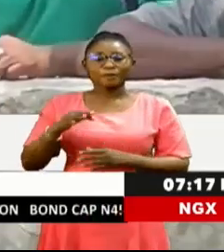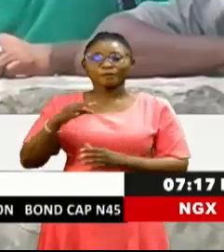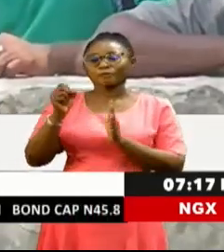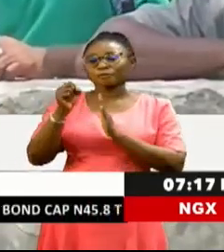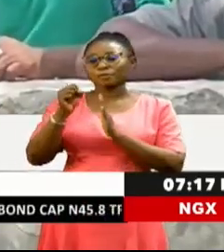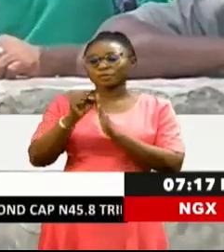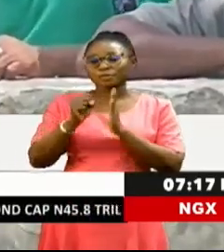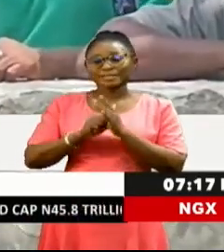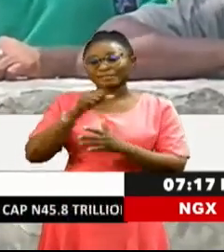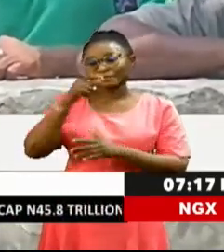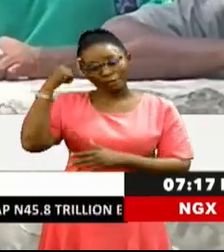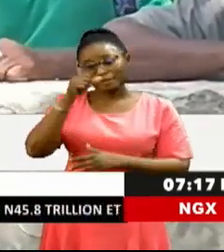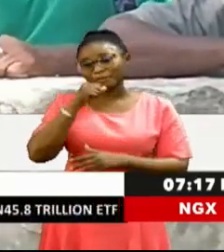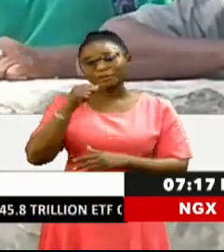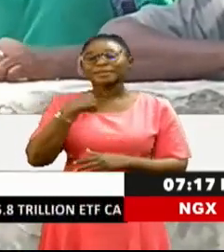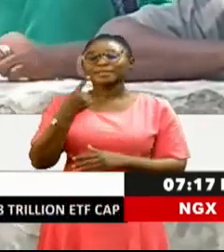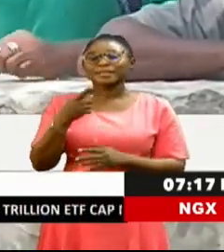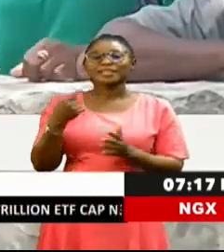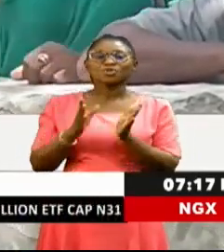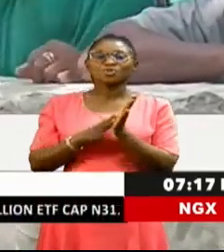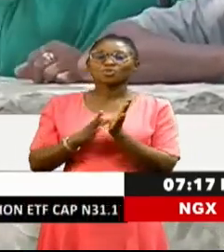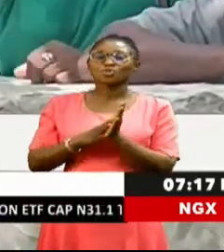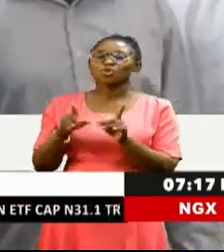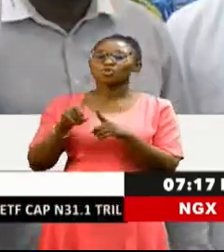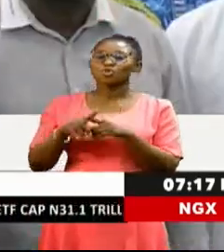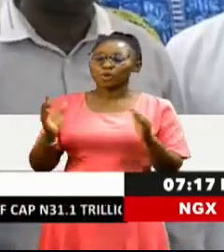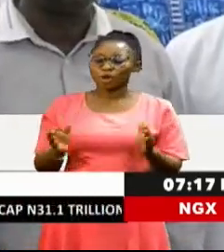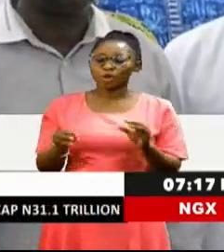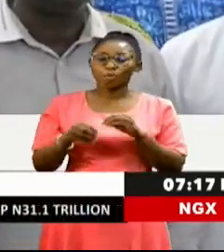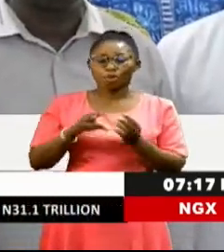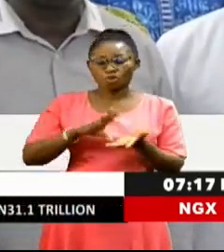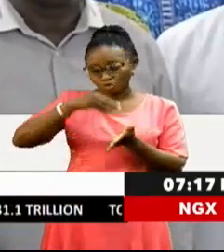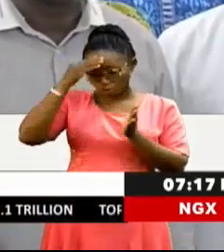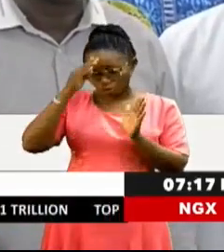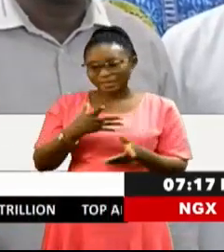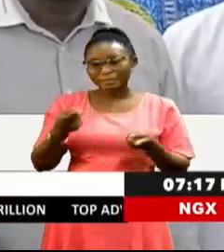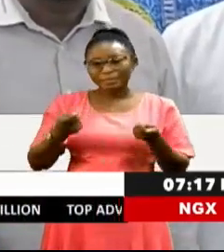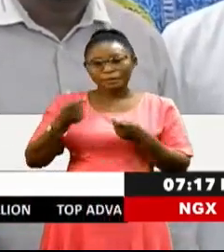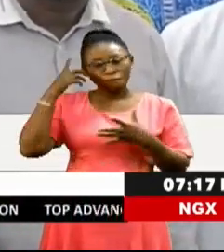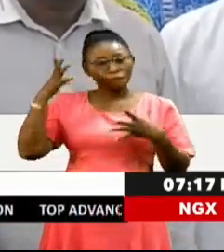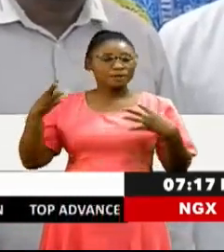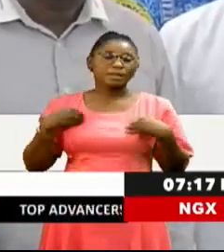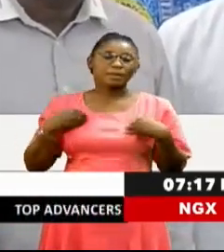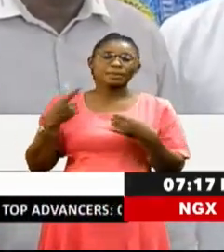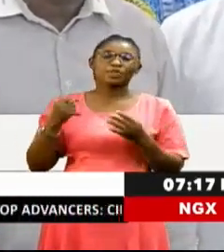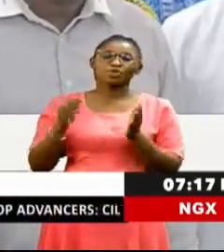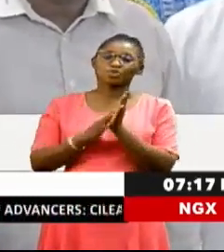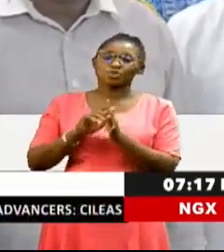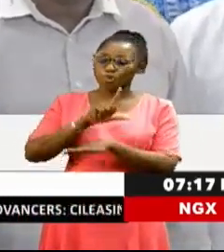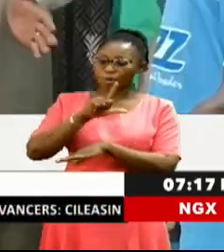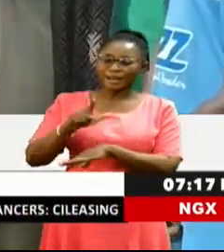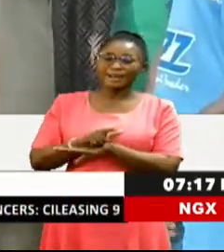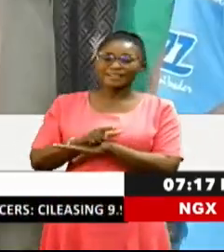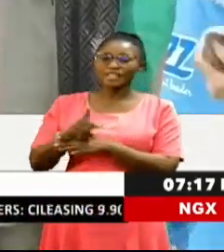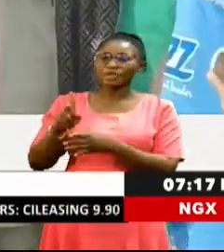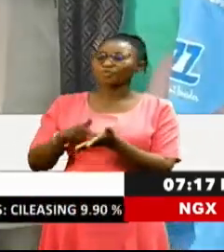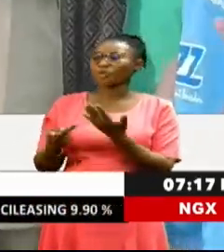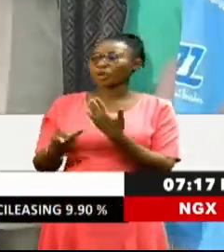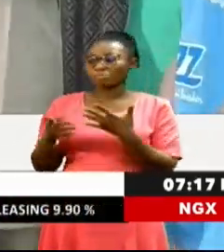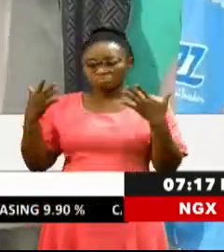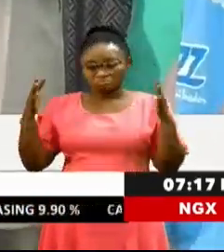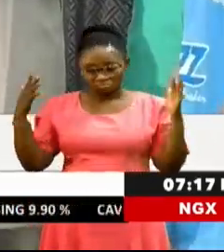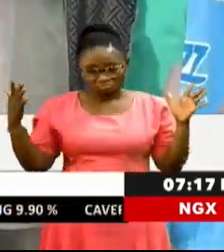Abdullahi visited the school to further motivate the students and management for embracing the school garden program. We